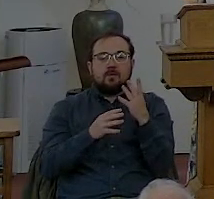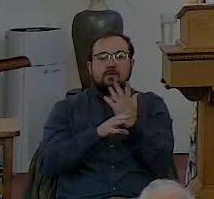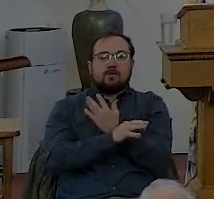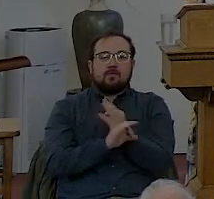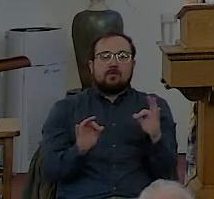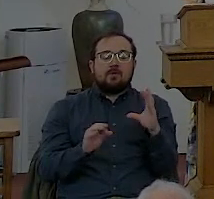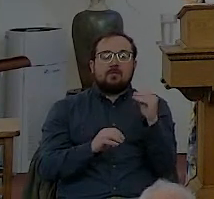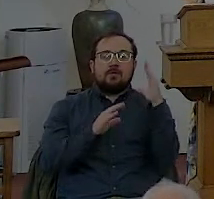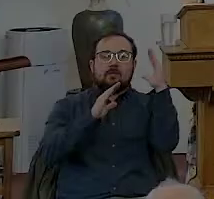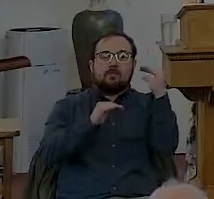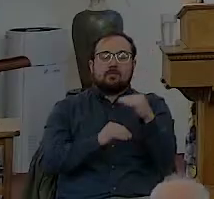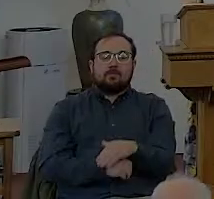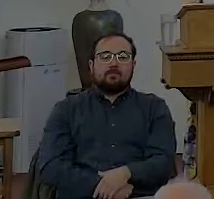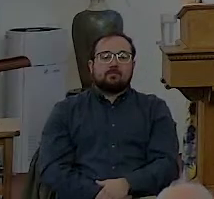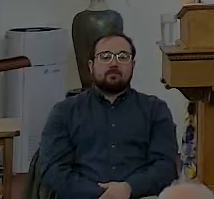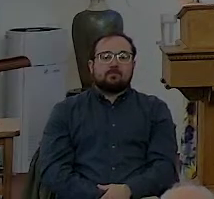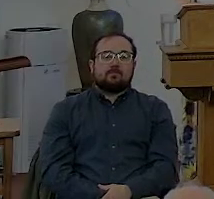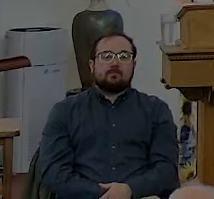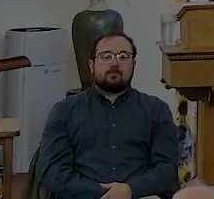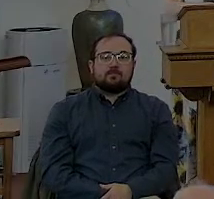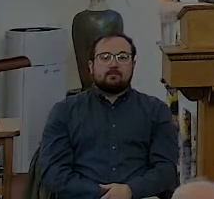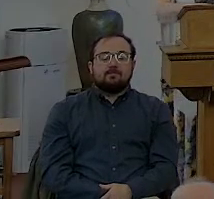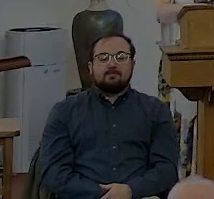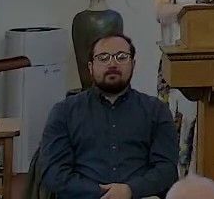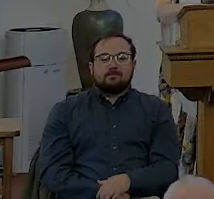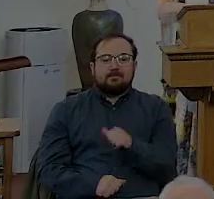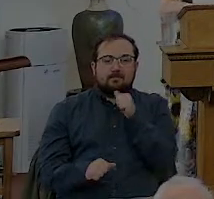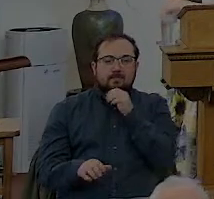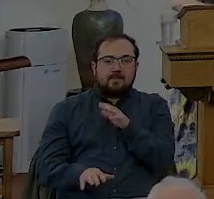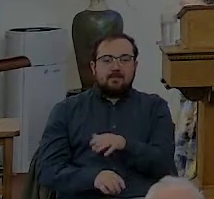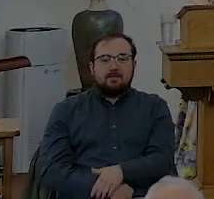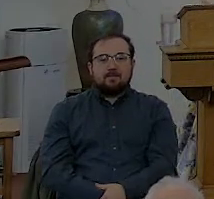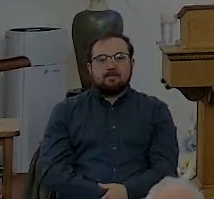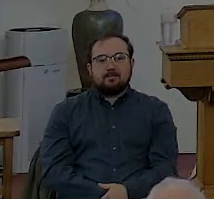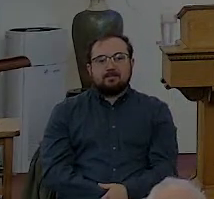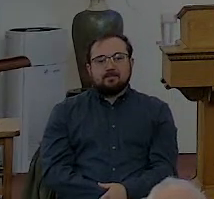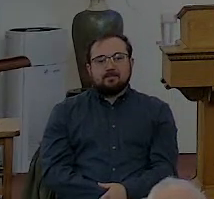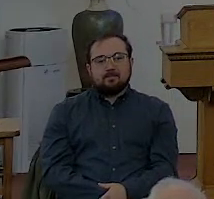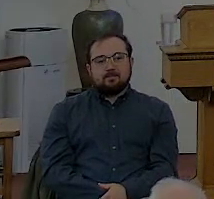freedom, and hope. Blessed be.